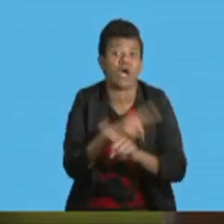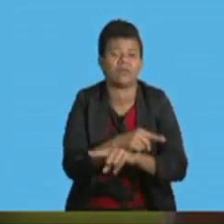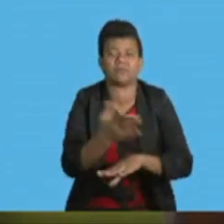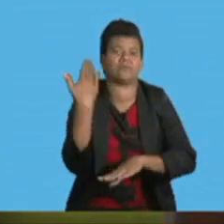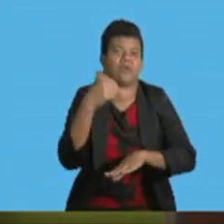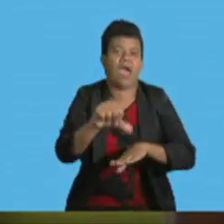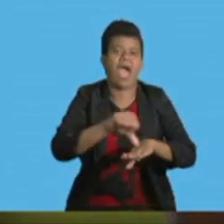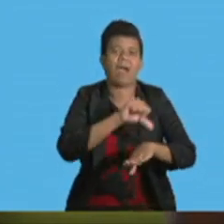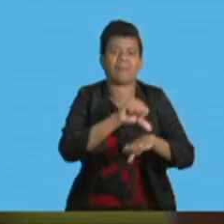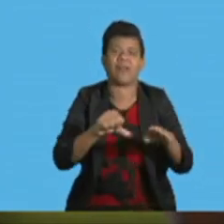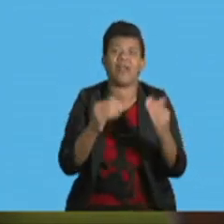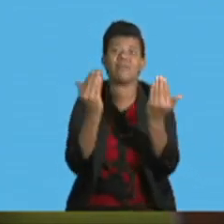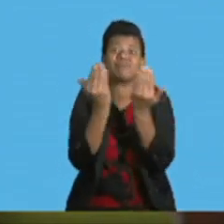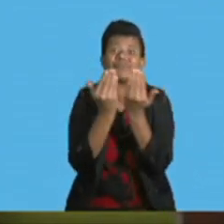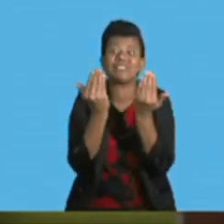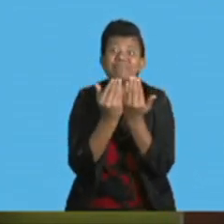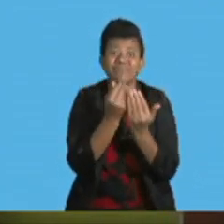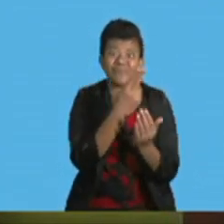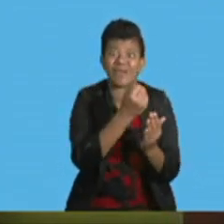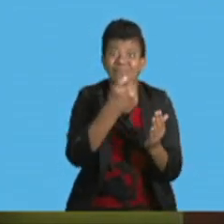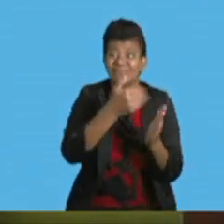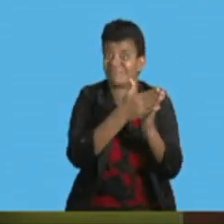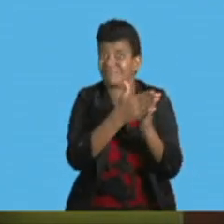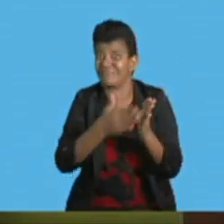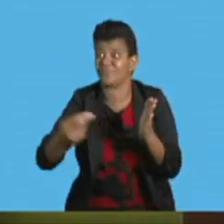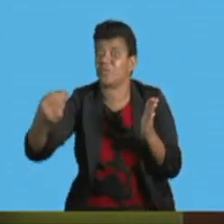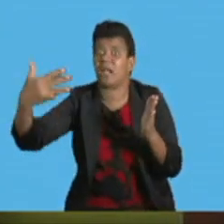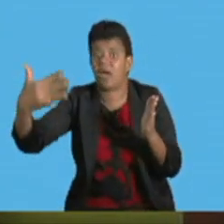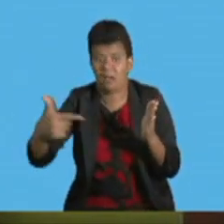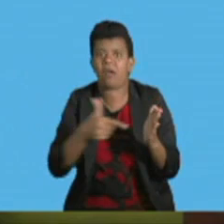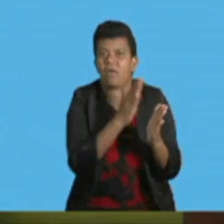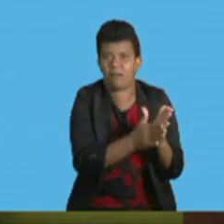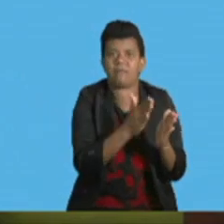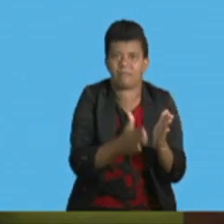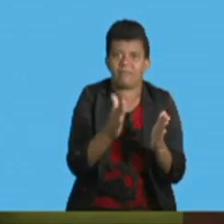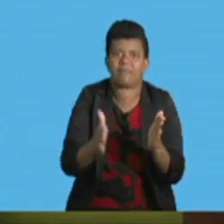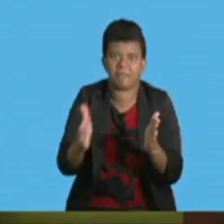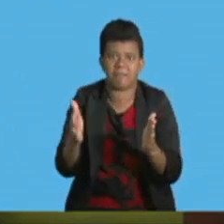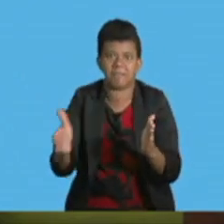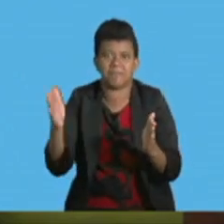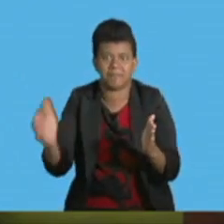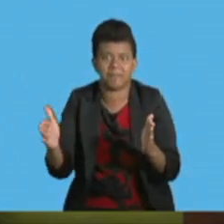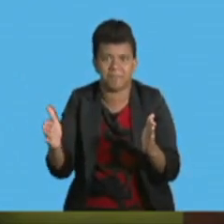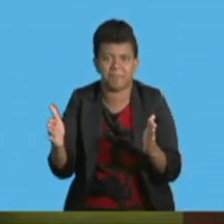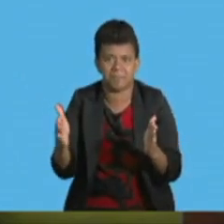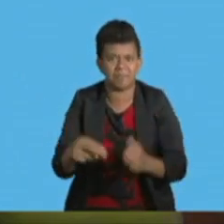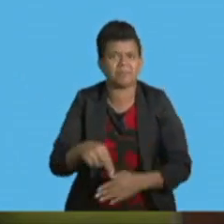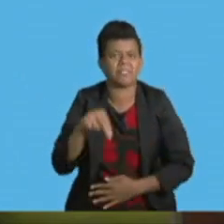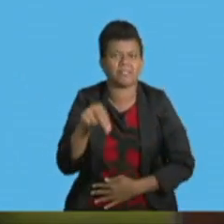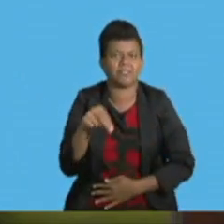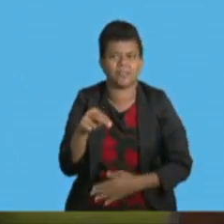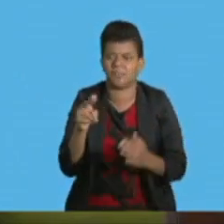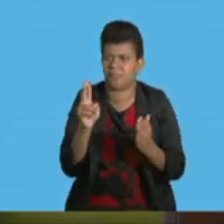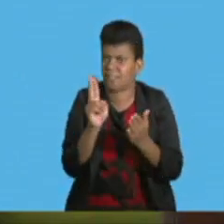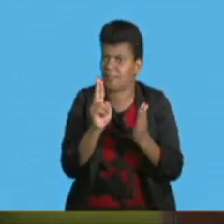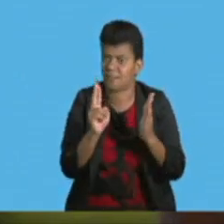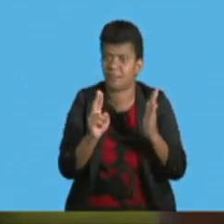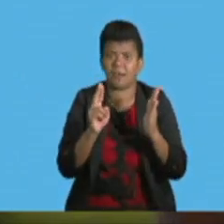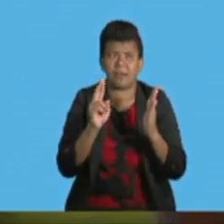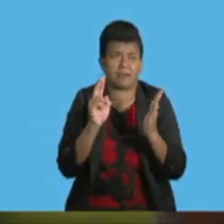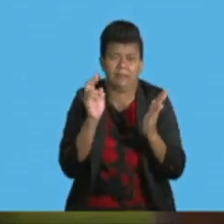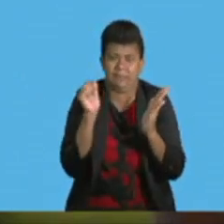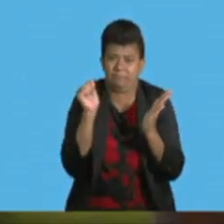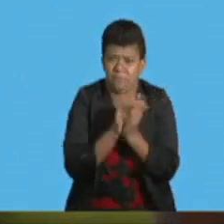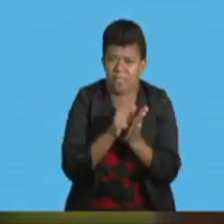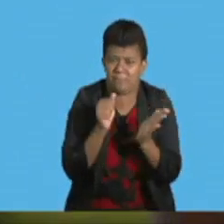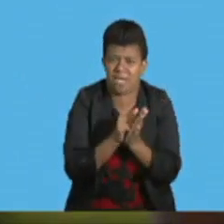the years 2016 to 2018. These works need to be carried out over the long weekend as this exercise is time-consuming,